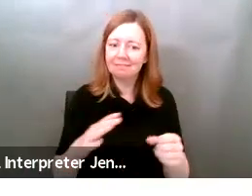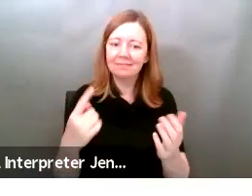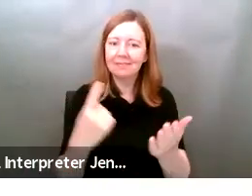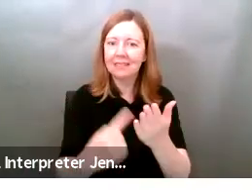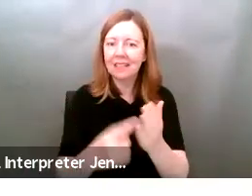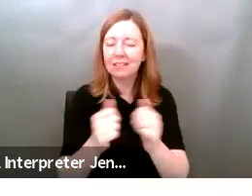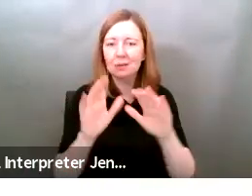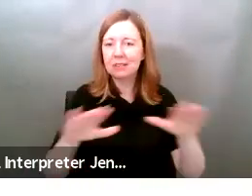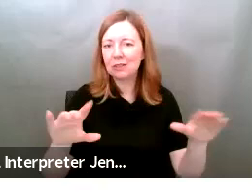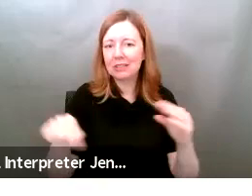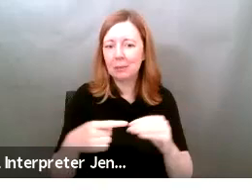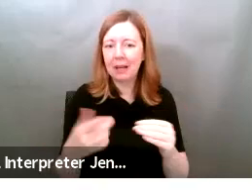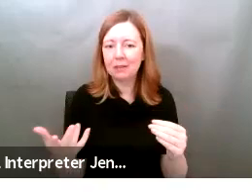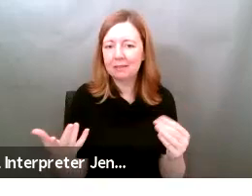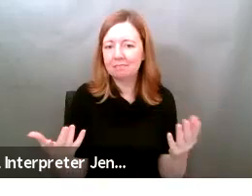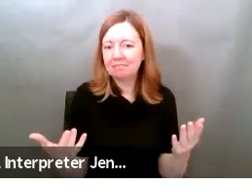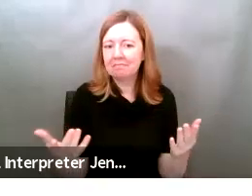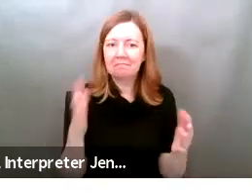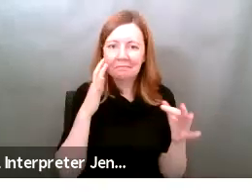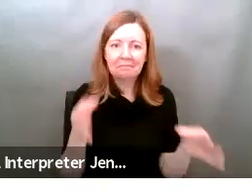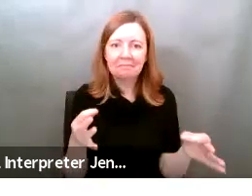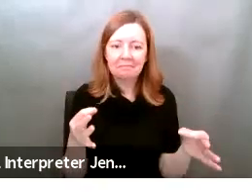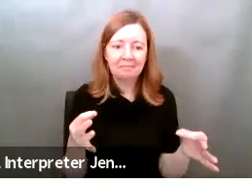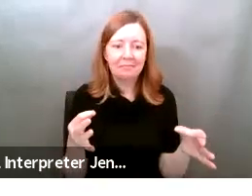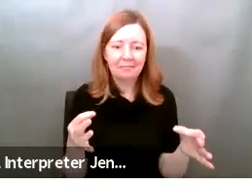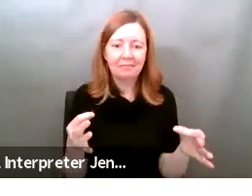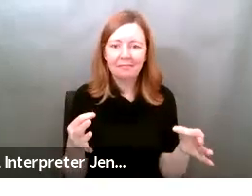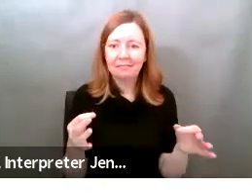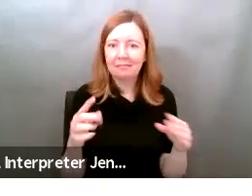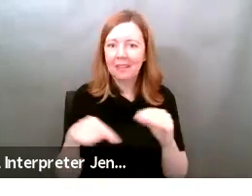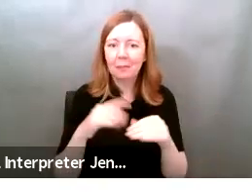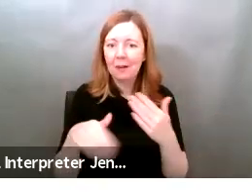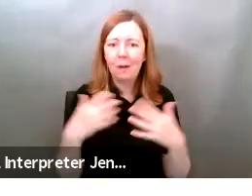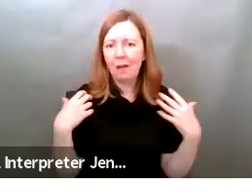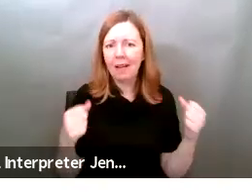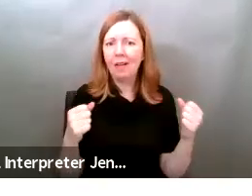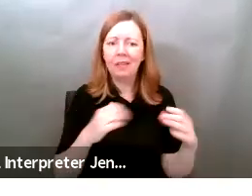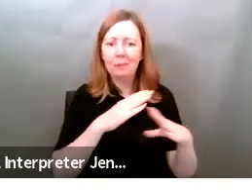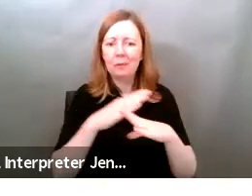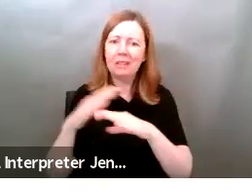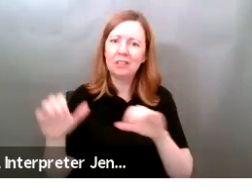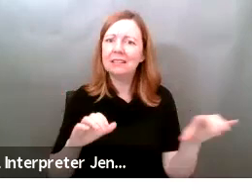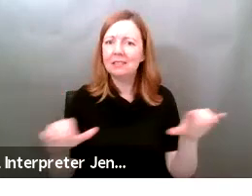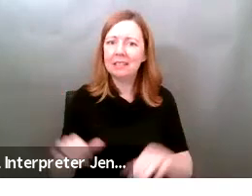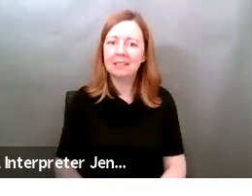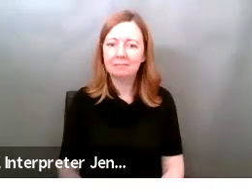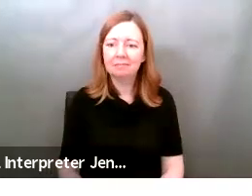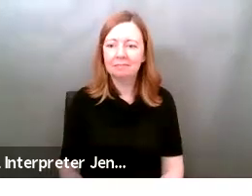with their children about this decision, as about all health and prevention activities.